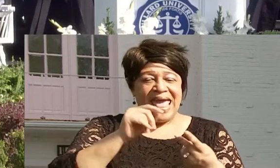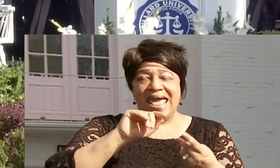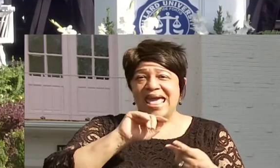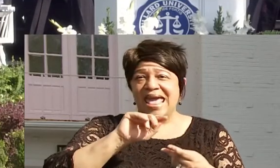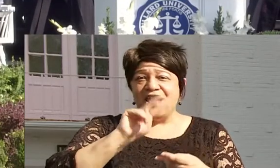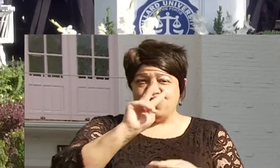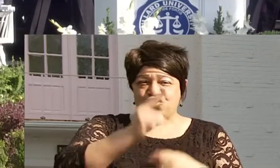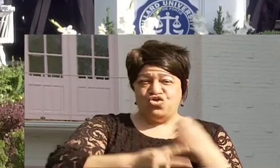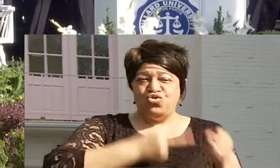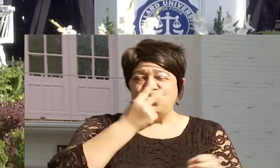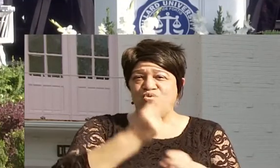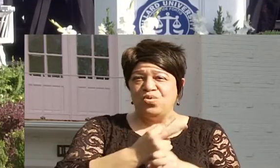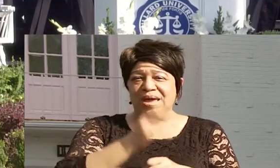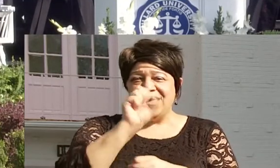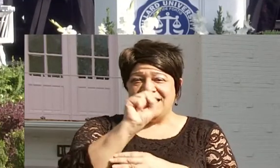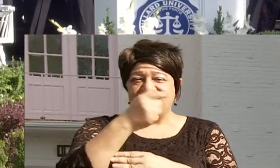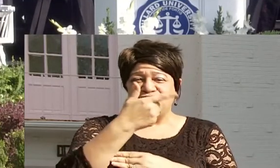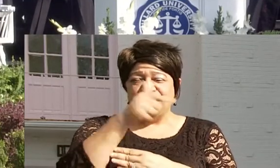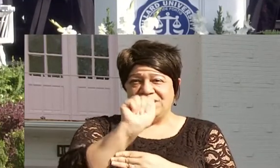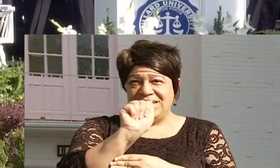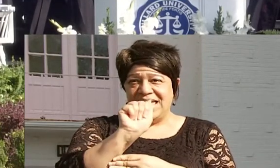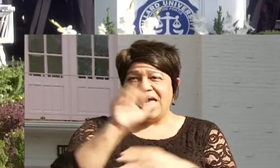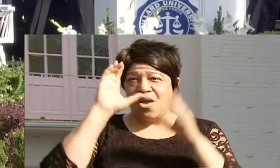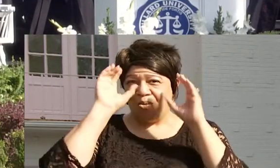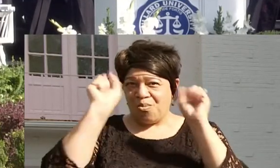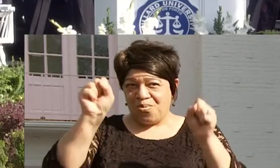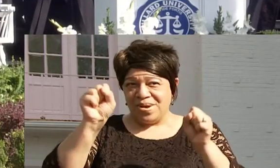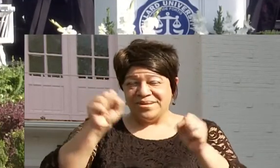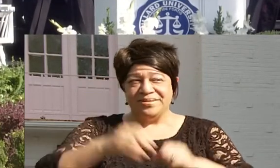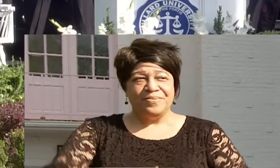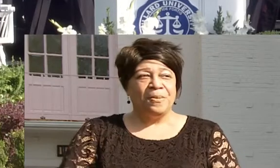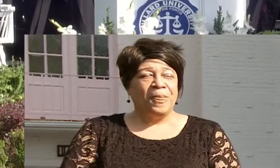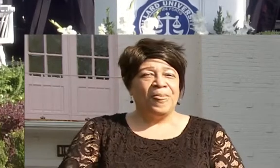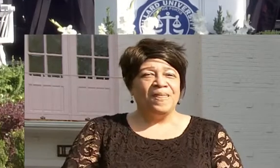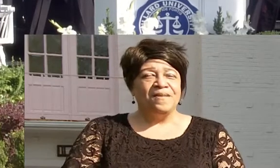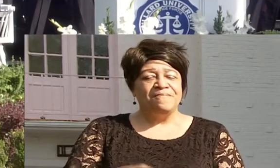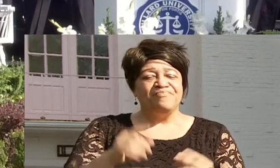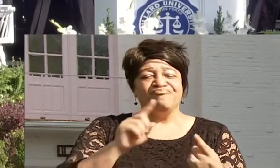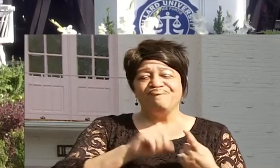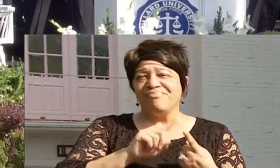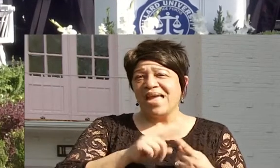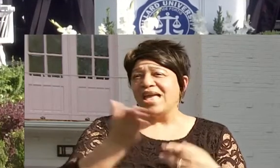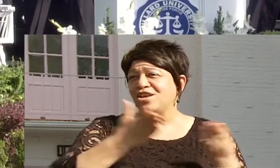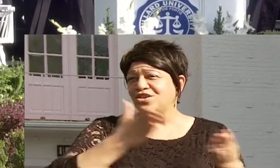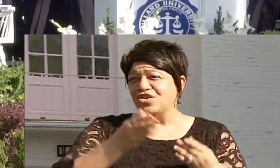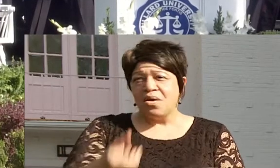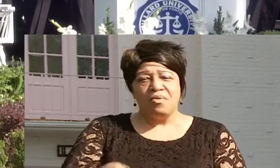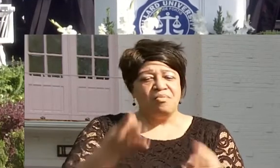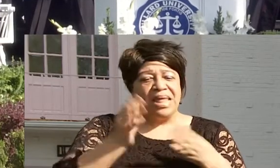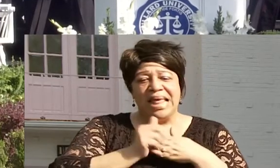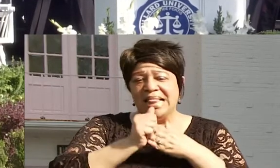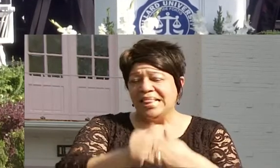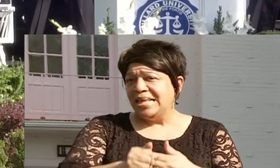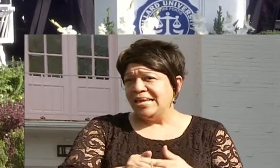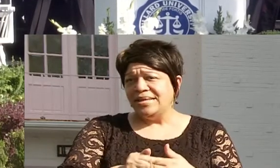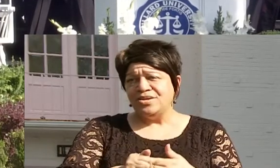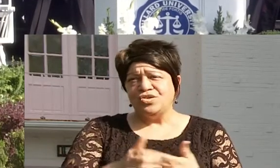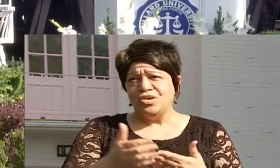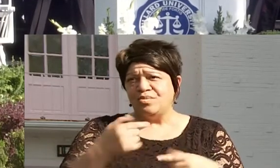Student Government Association president. Traylon has served in many leadership roles throughout his